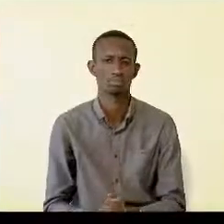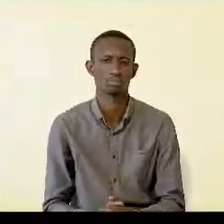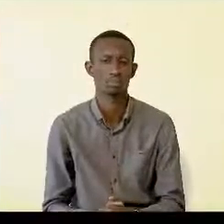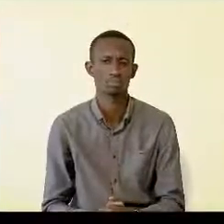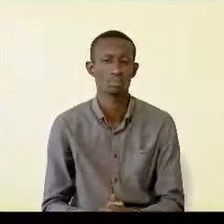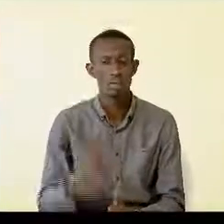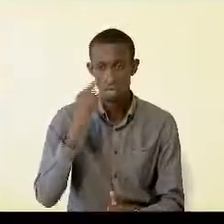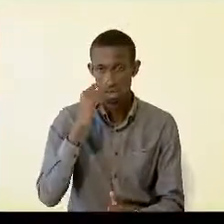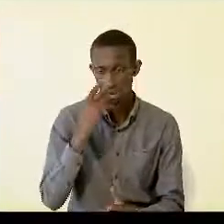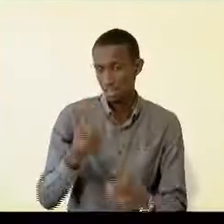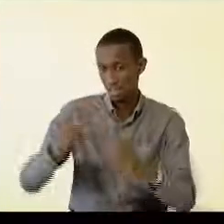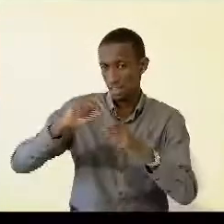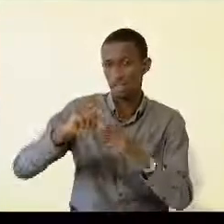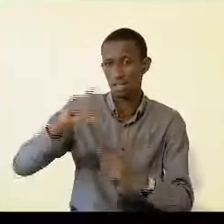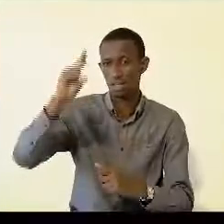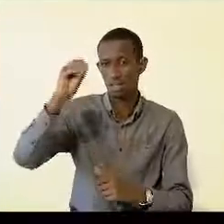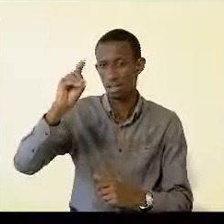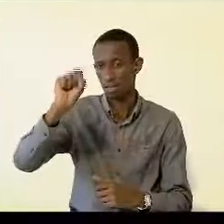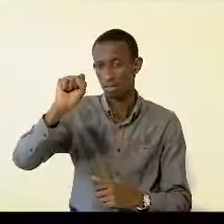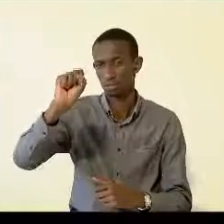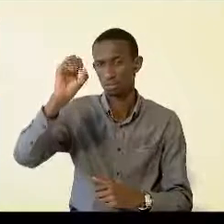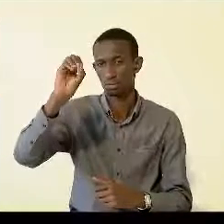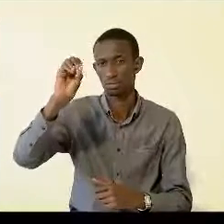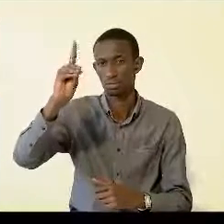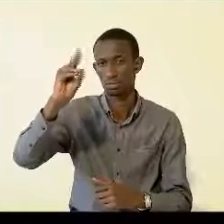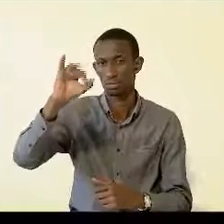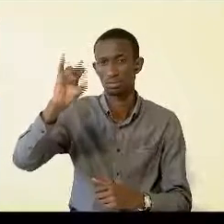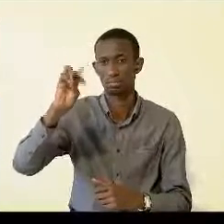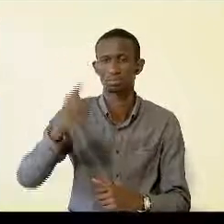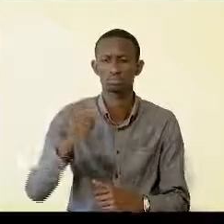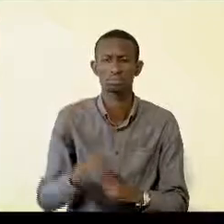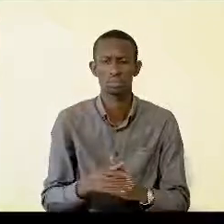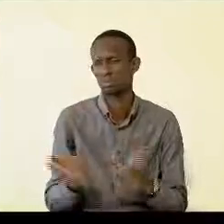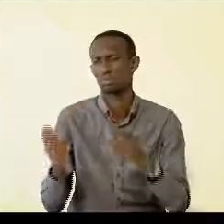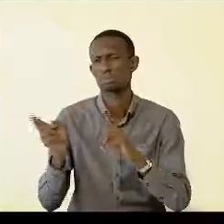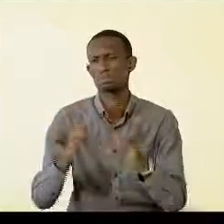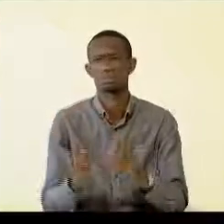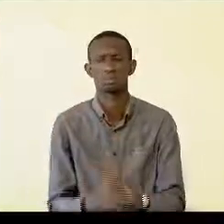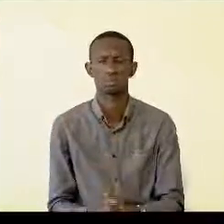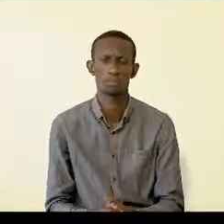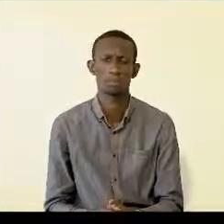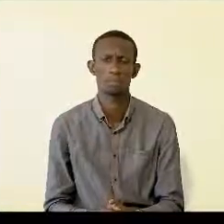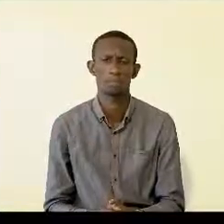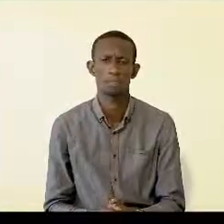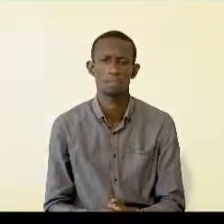The substance which contains sodium that you remember, which is very common.